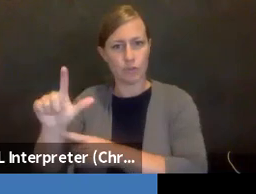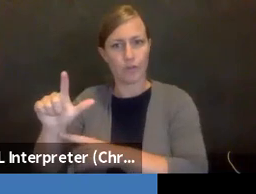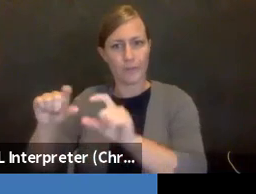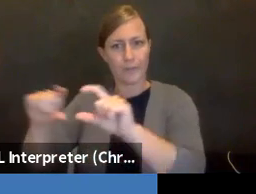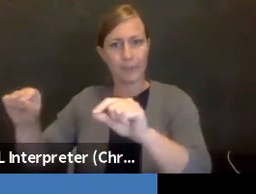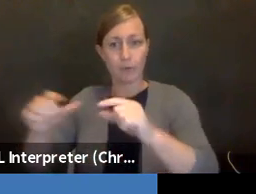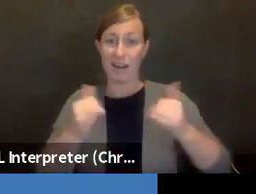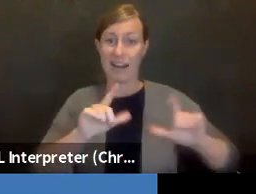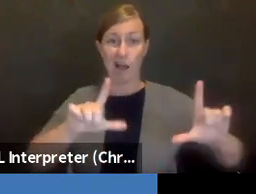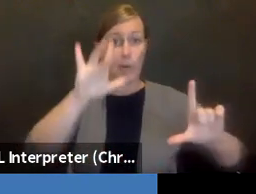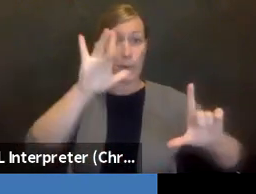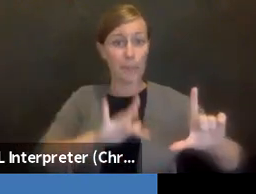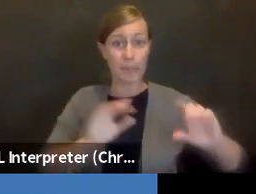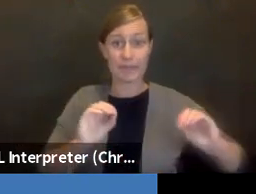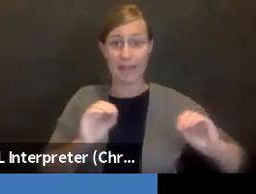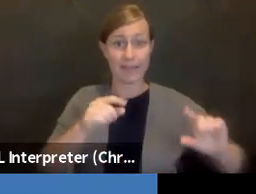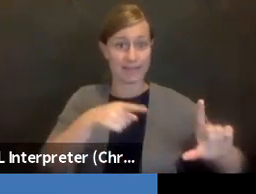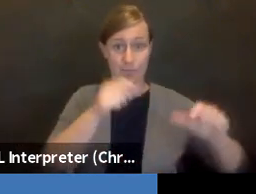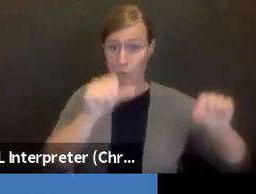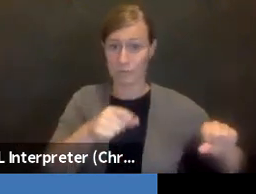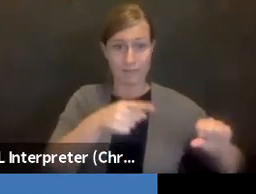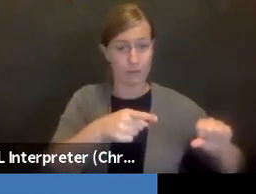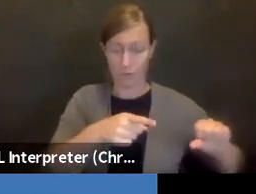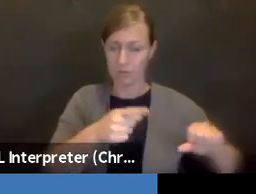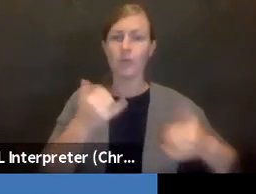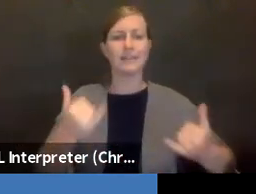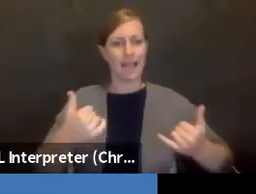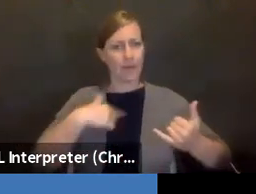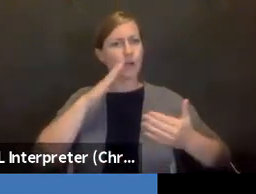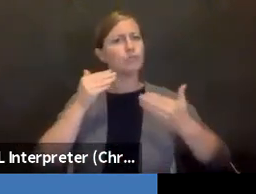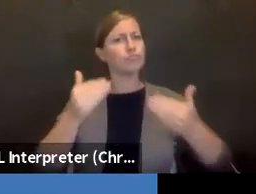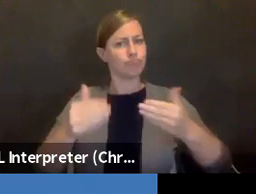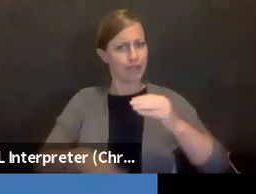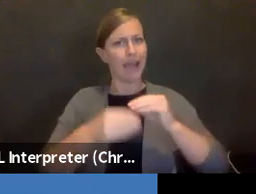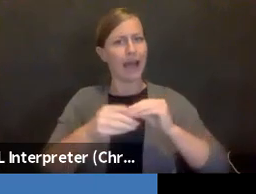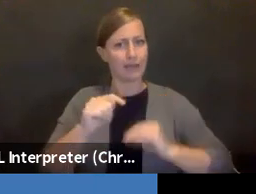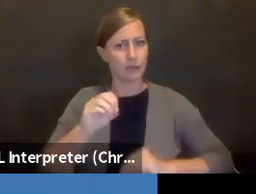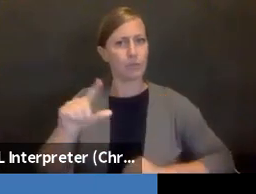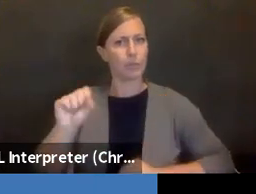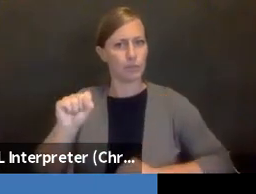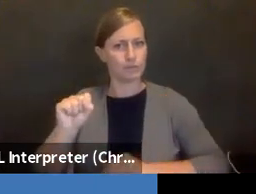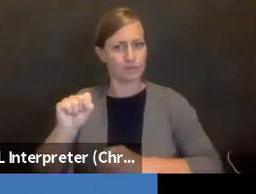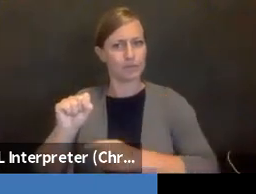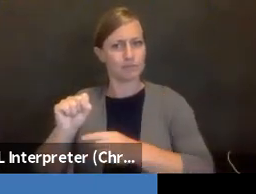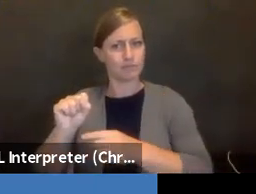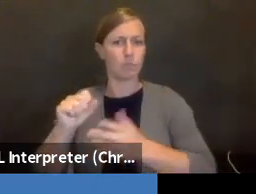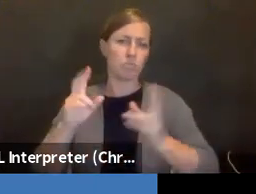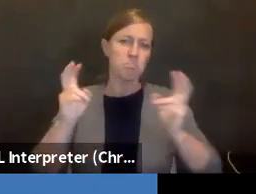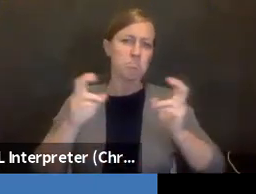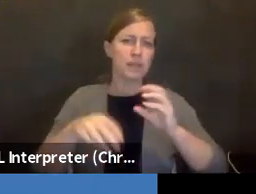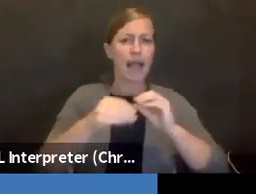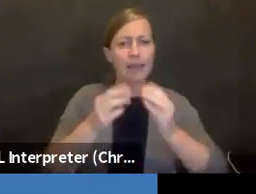yet. So I'm going to spend some time and add tools in class journal, or add resources, or